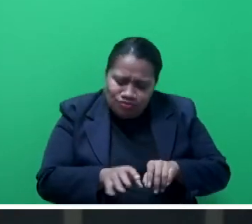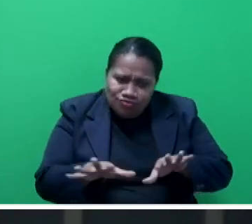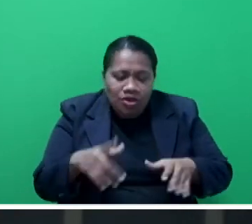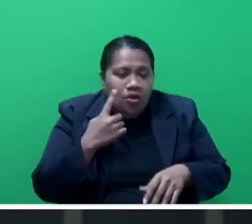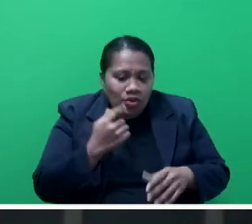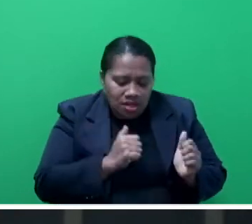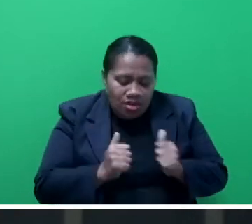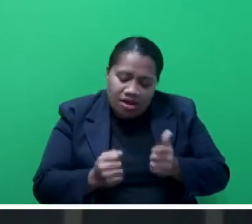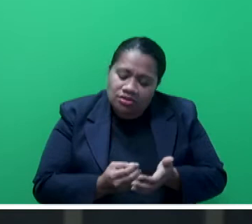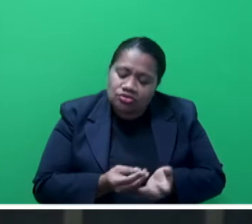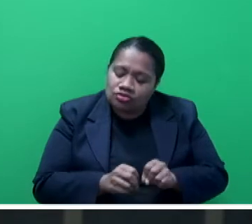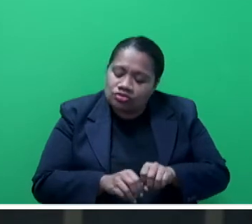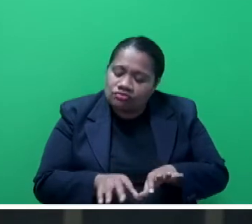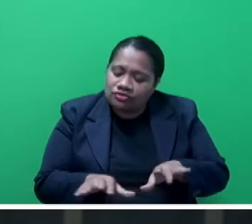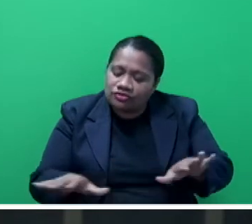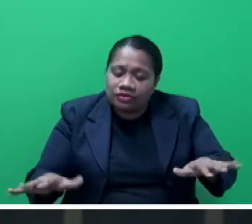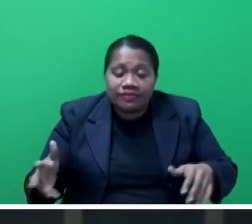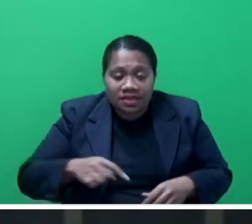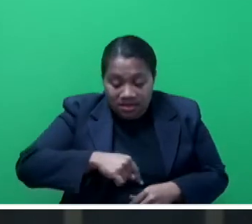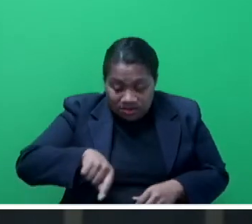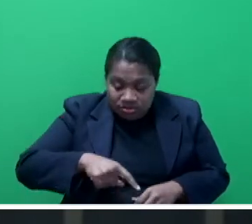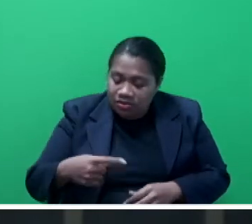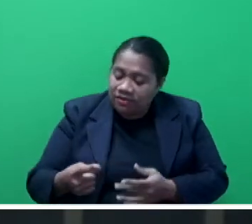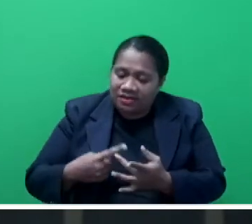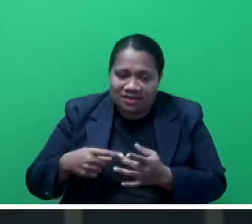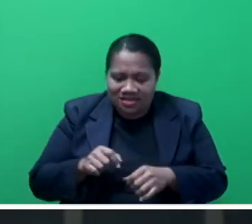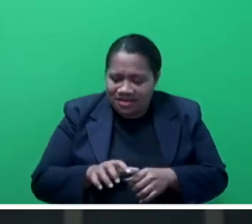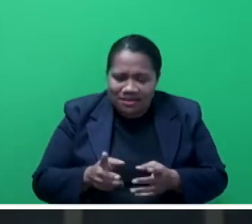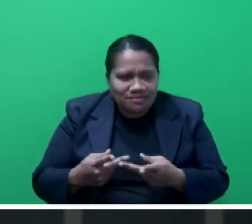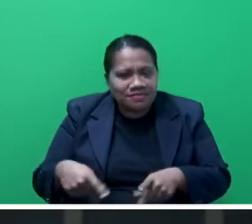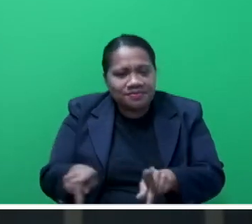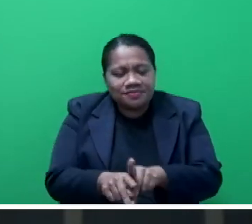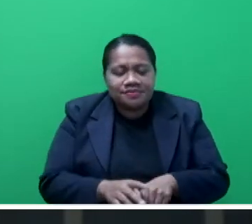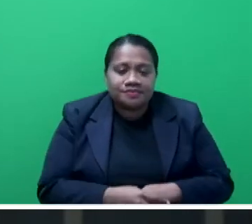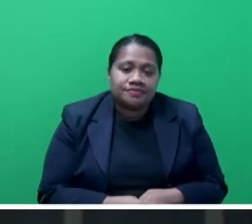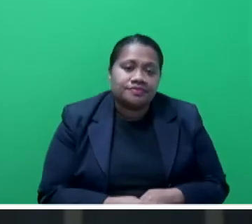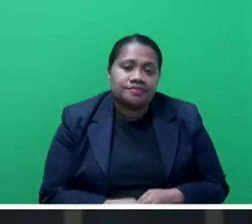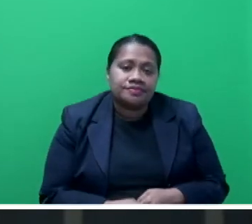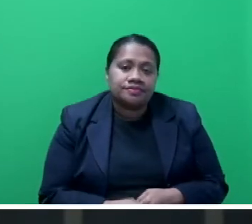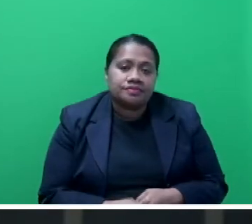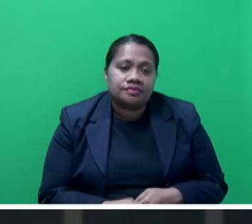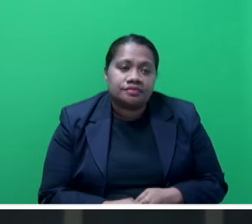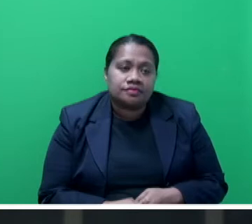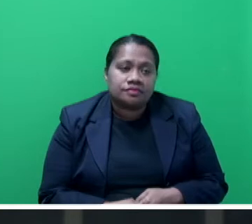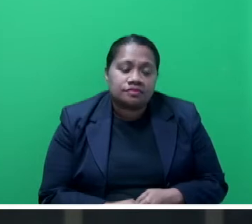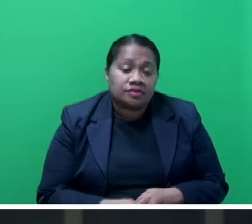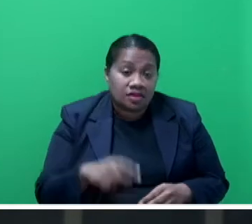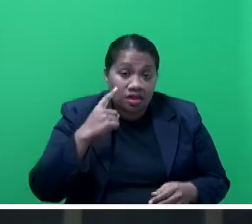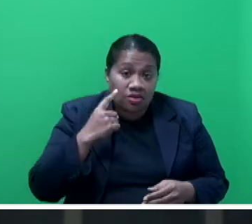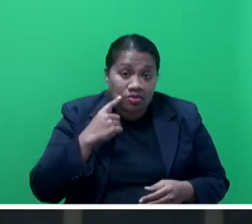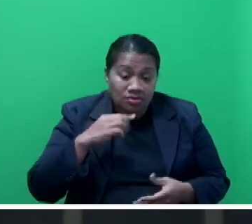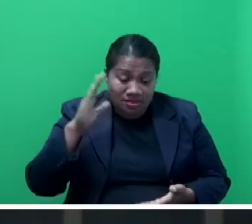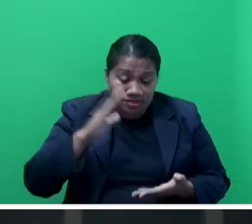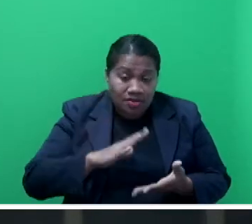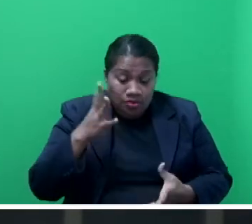in the Suva and Labasa regions. Carting tank loads of water up to the total volume of